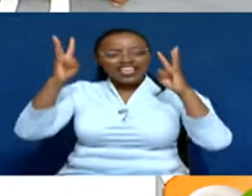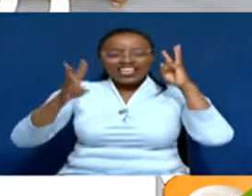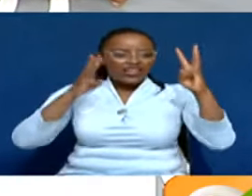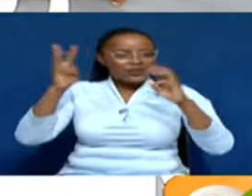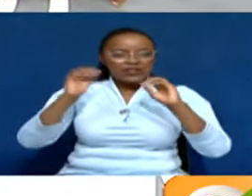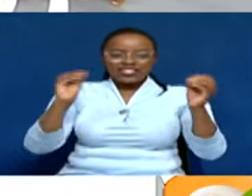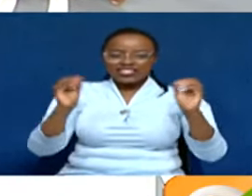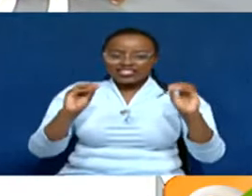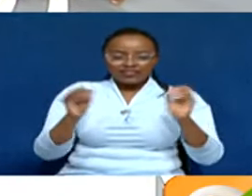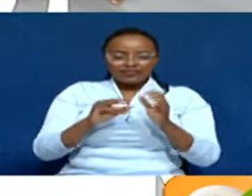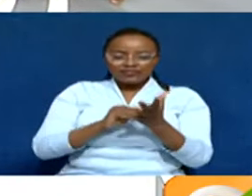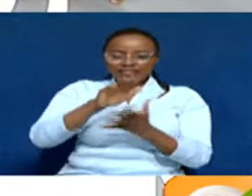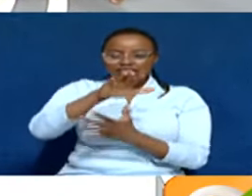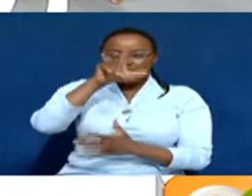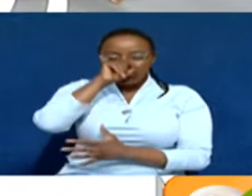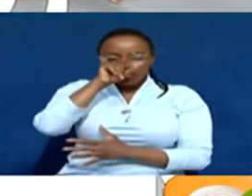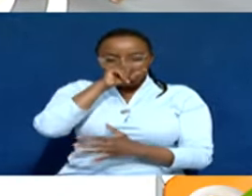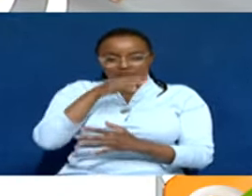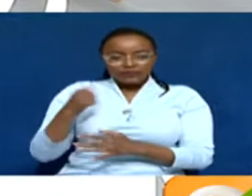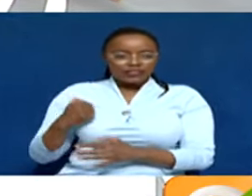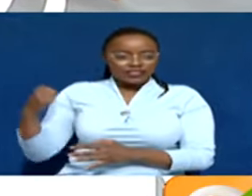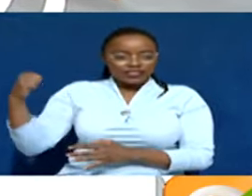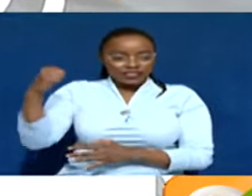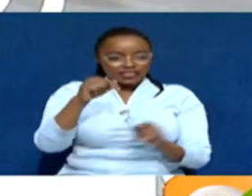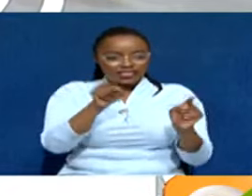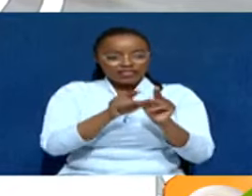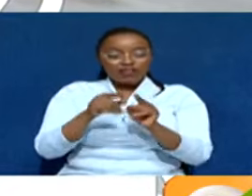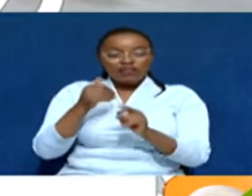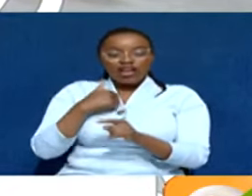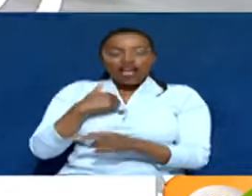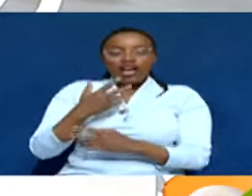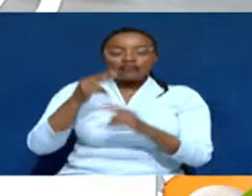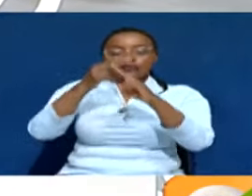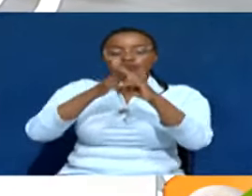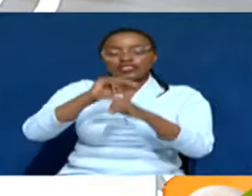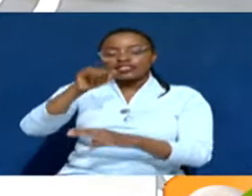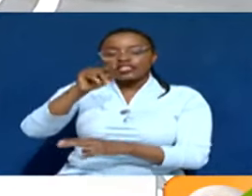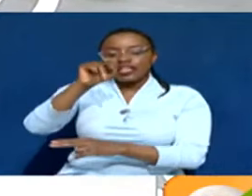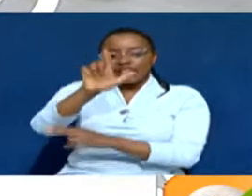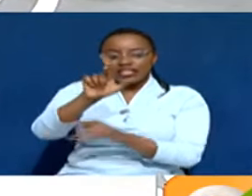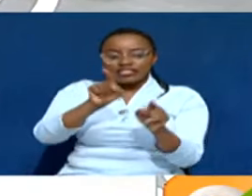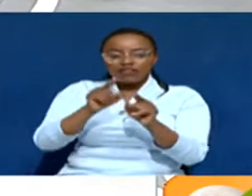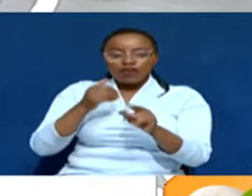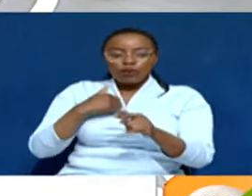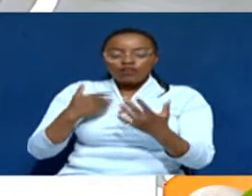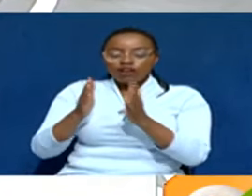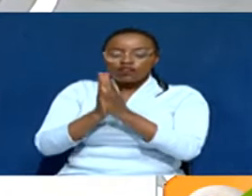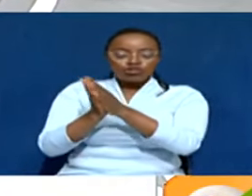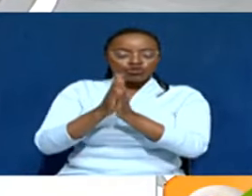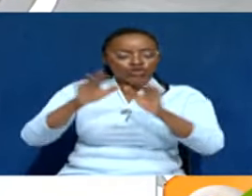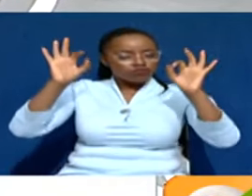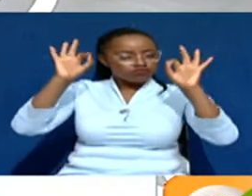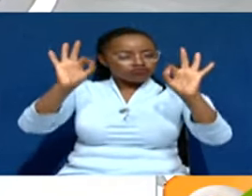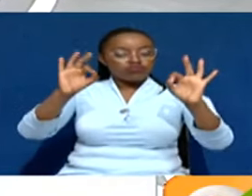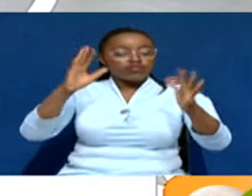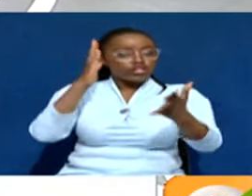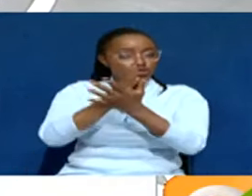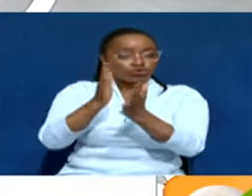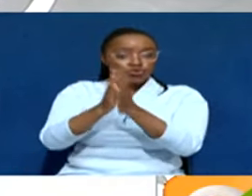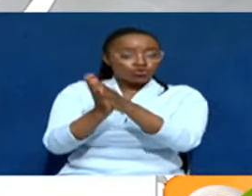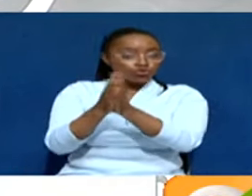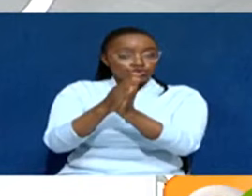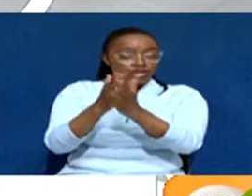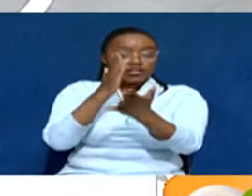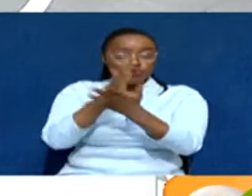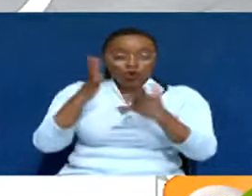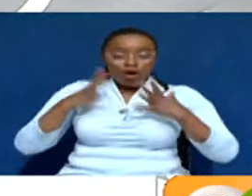Don't worry. Keep tweeting. I'm quite angry, Jeff, at Citizen TV Kenya. The hashtag is JKLive. We have great stories, real stories about